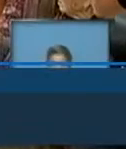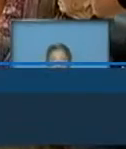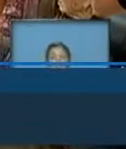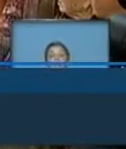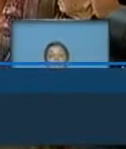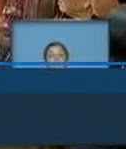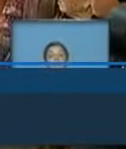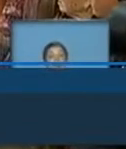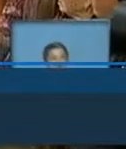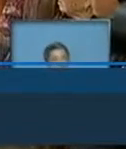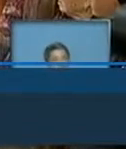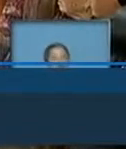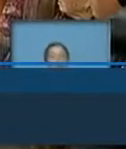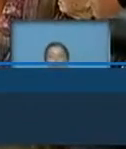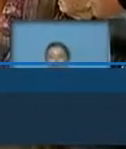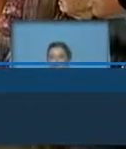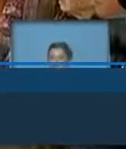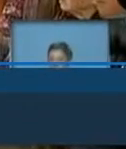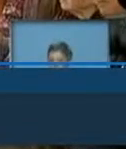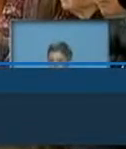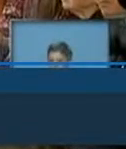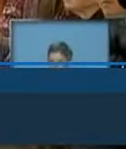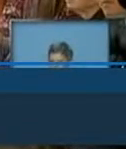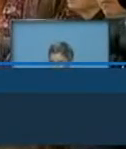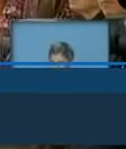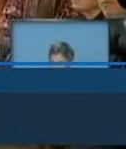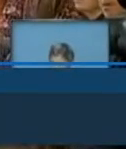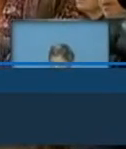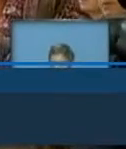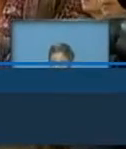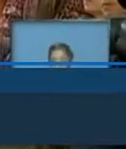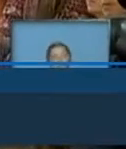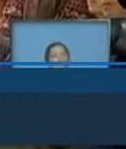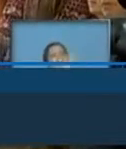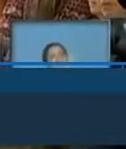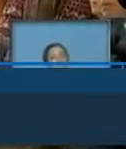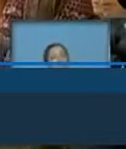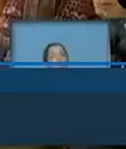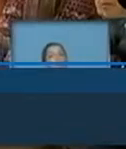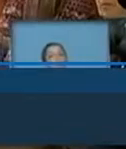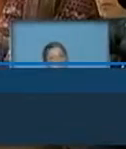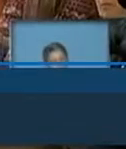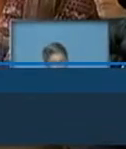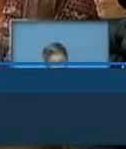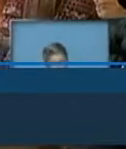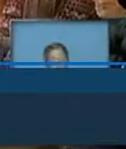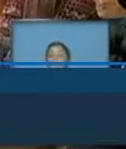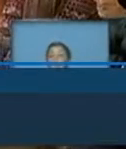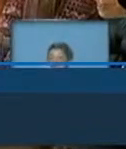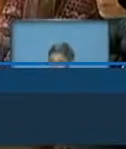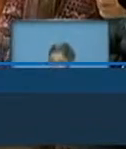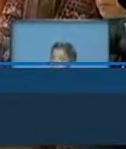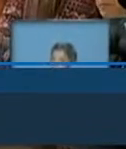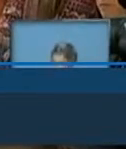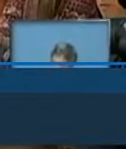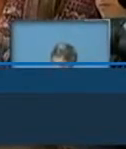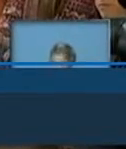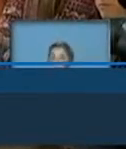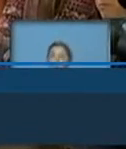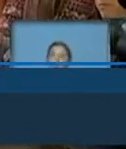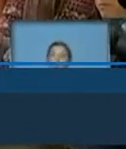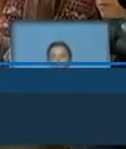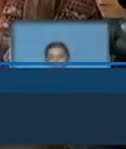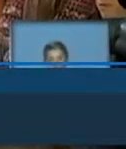had doubts about his biological parents and had been in contact with the organization. He made a phone call from abroad to talk to